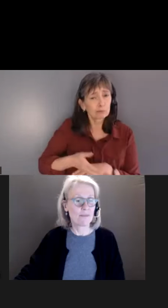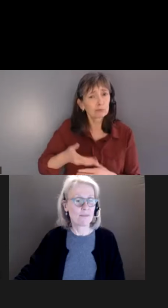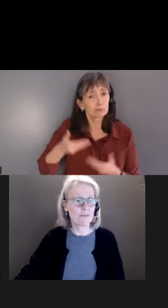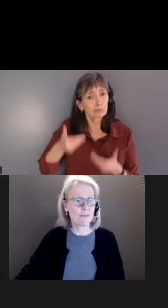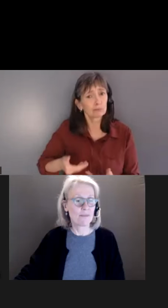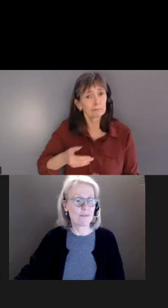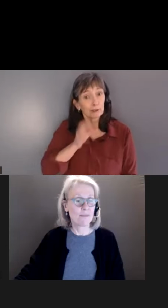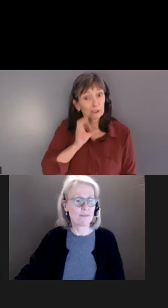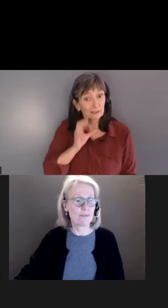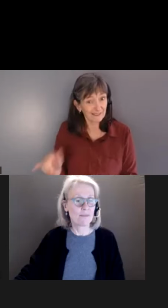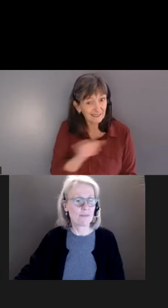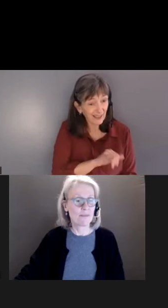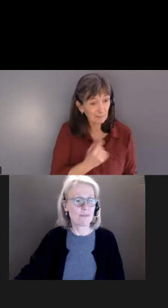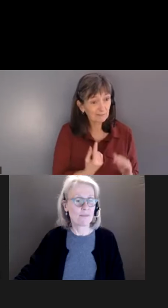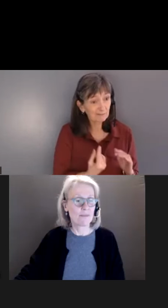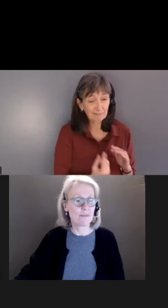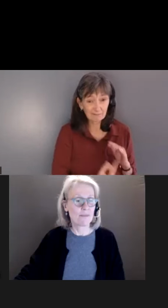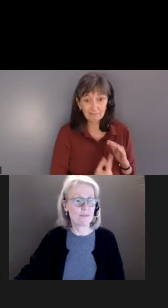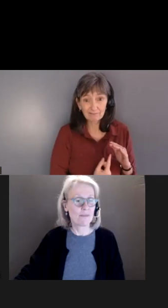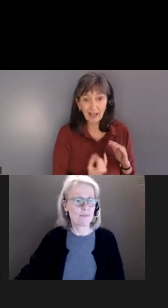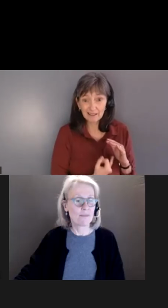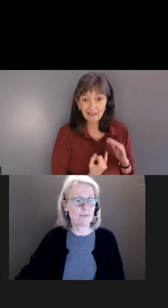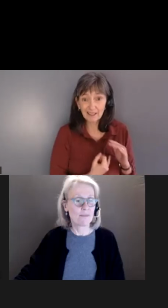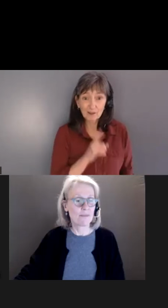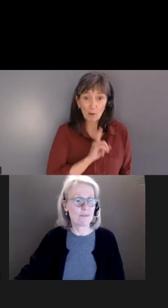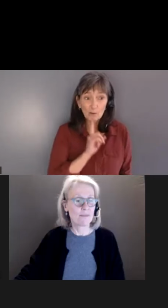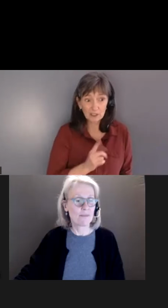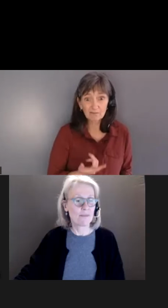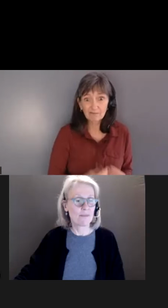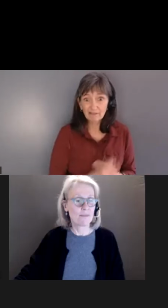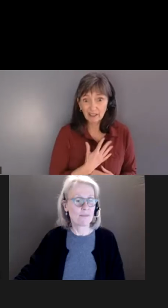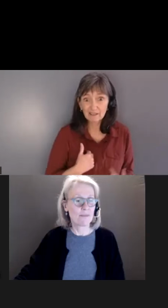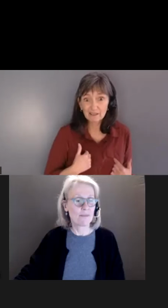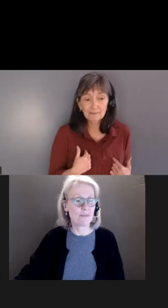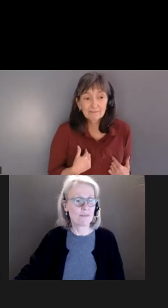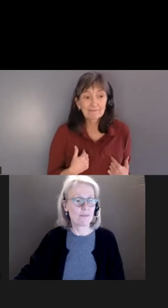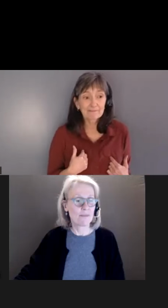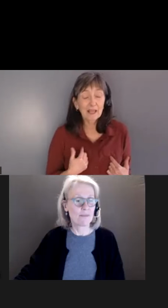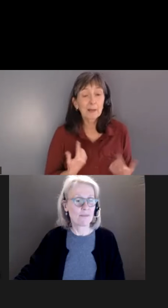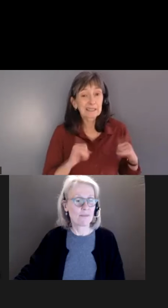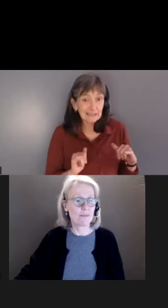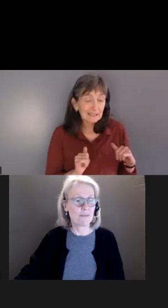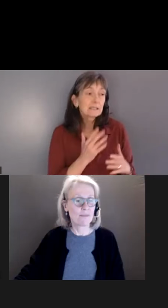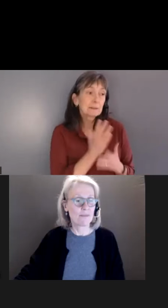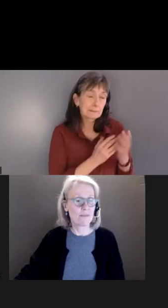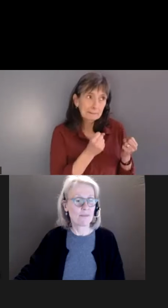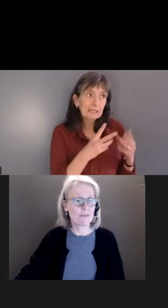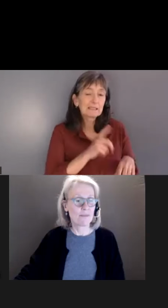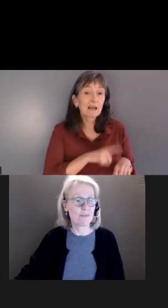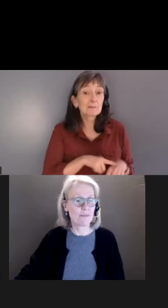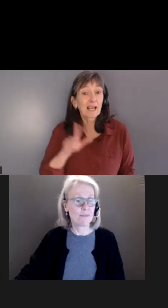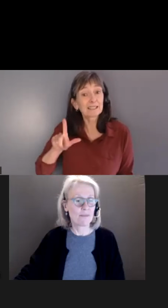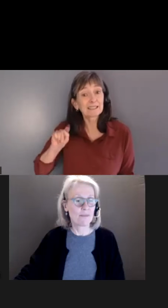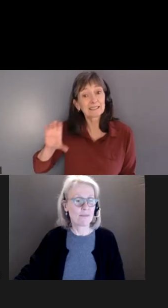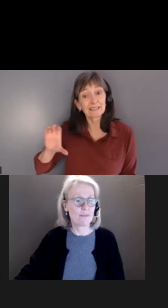context, social isolation and loneliness have been determined to be key predictors of long-term care home admissions as well. But when thinking about the extent